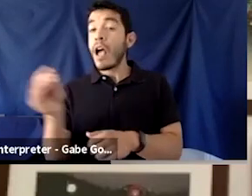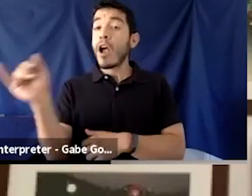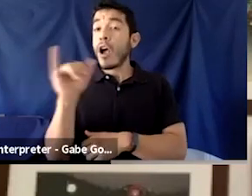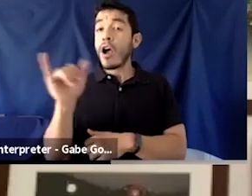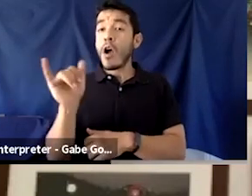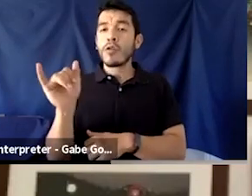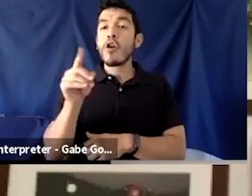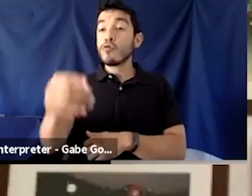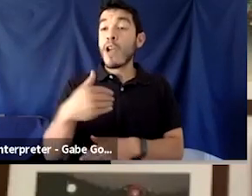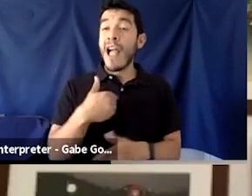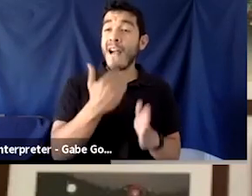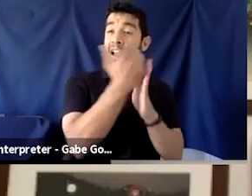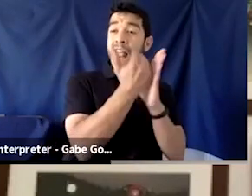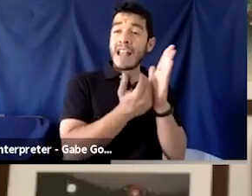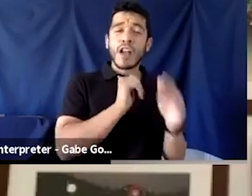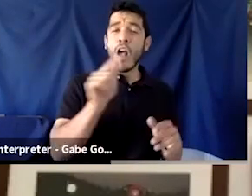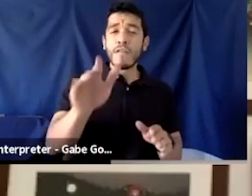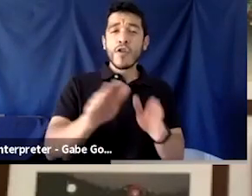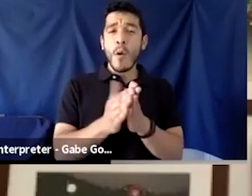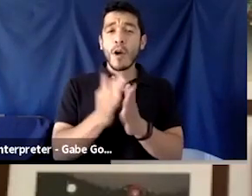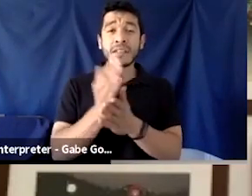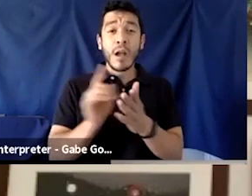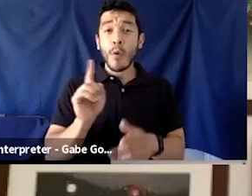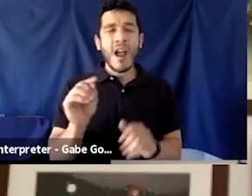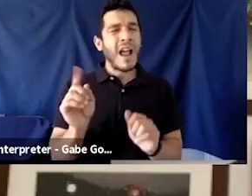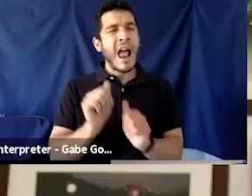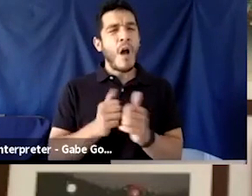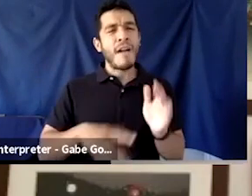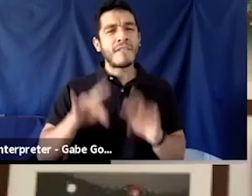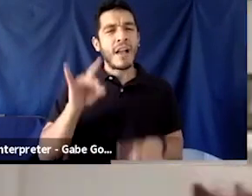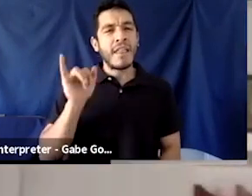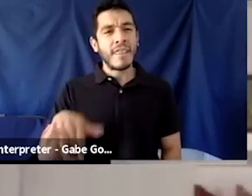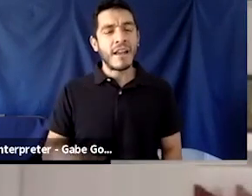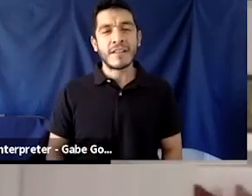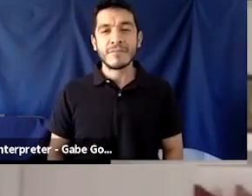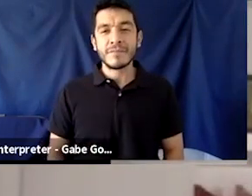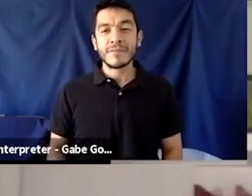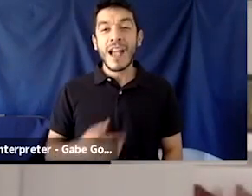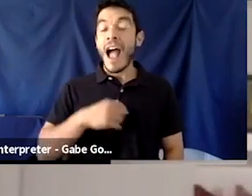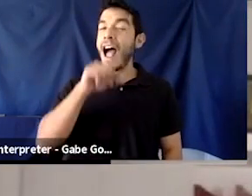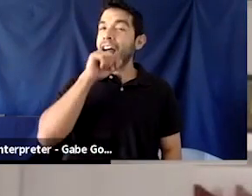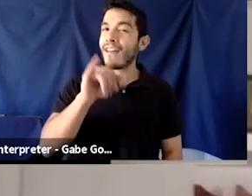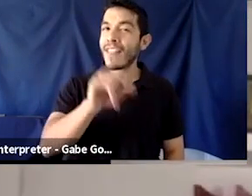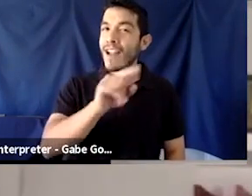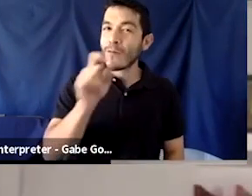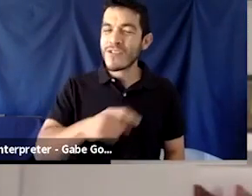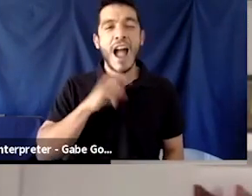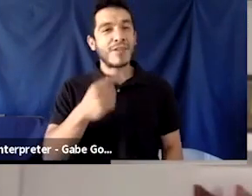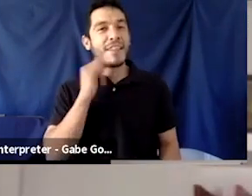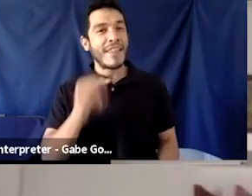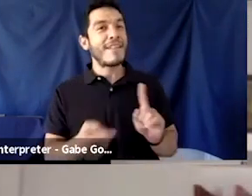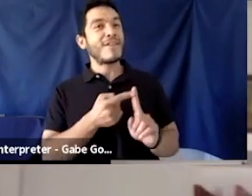all of these fabulous books somewhere, and where would somebody find that? I love that question so much, and I probably should have said that before, so